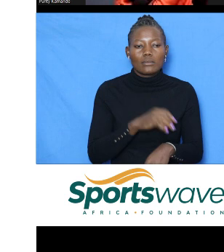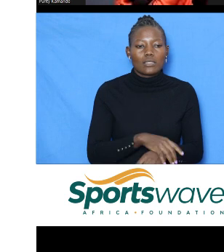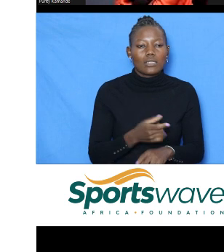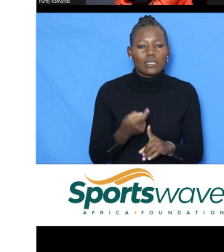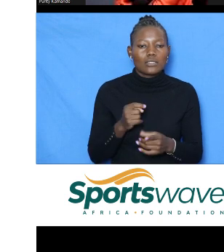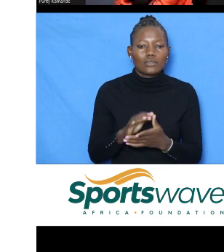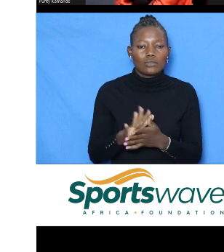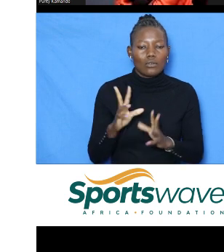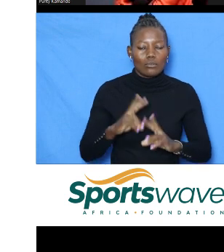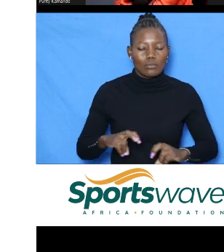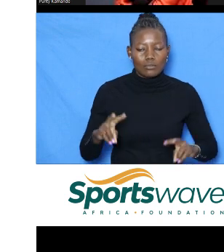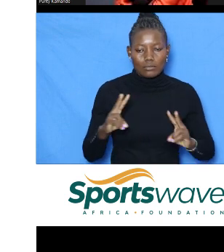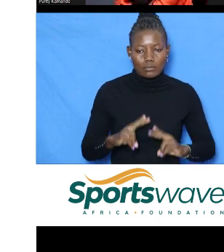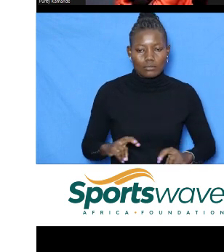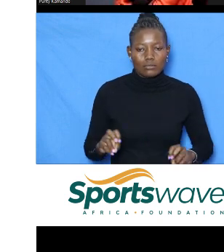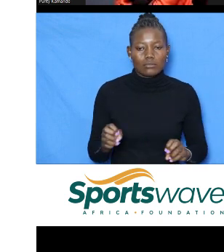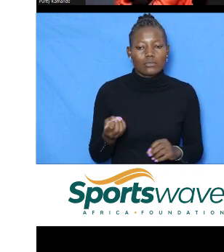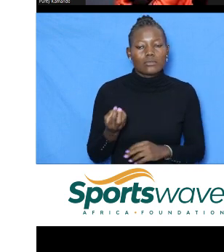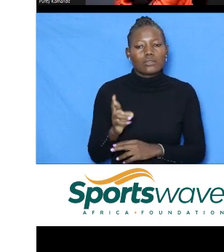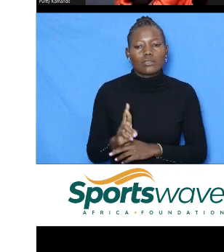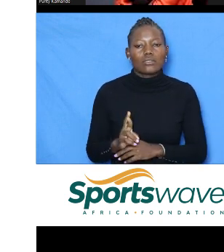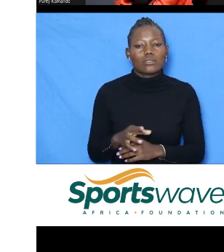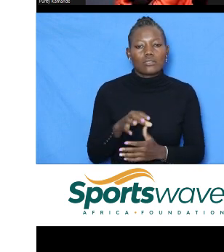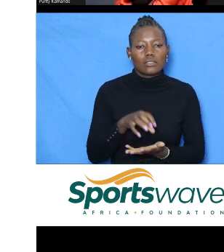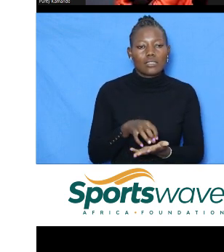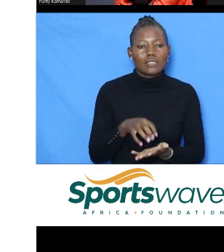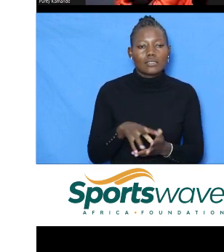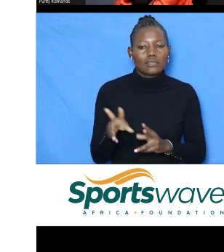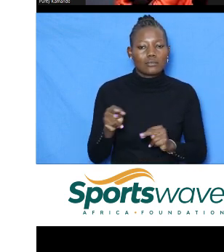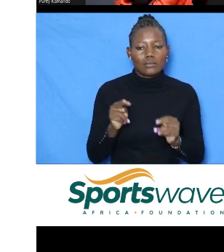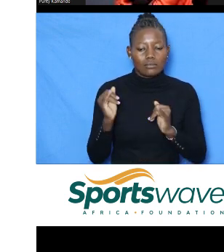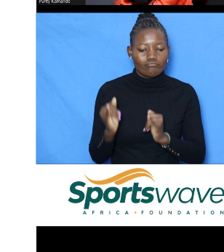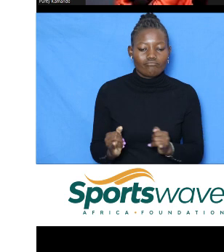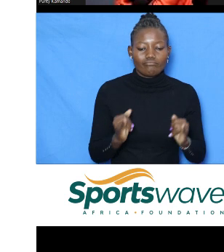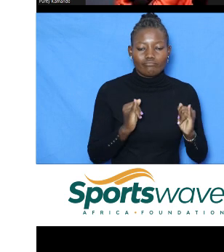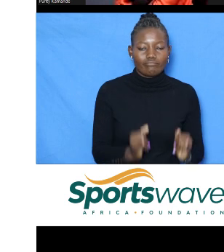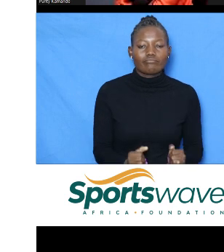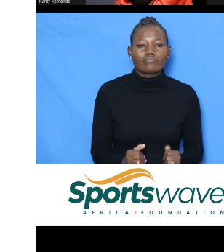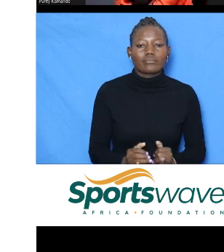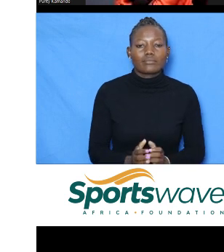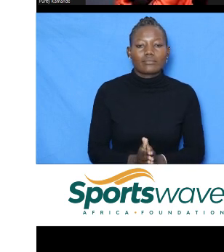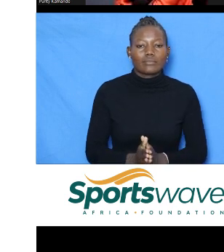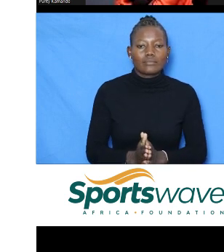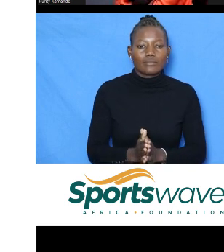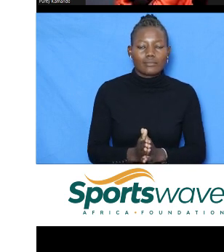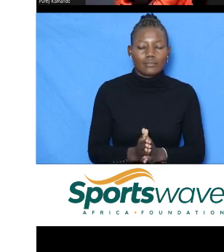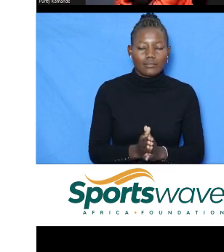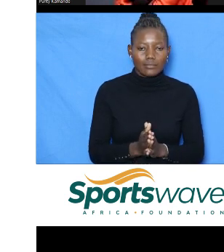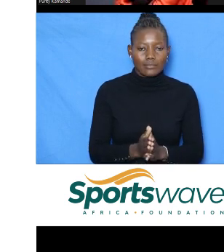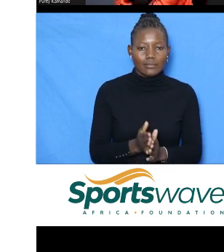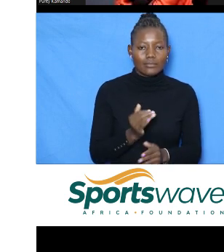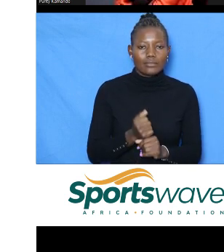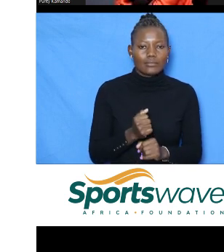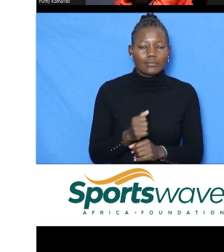an ongoing research protocol or a case managed individualized protocol. So that has to do with Group